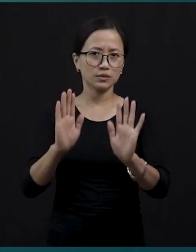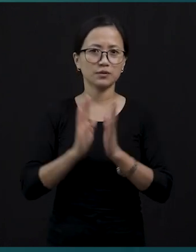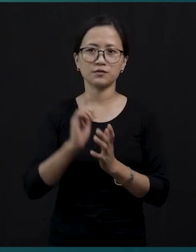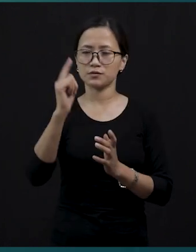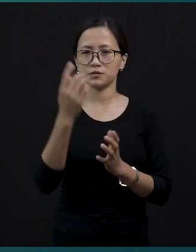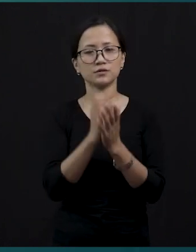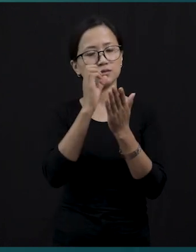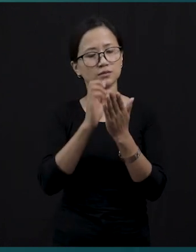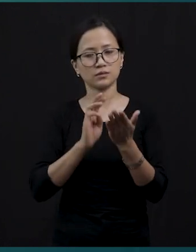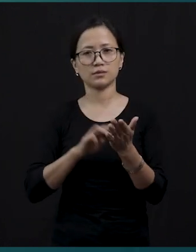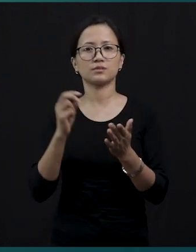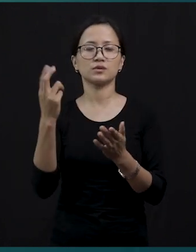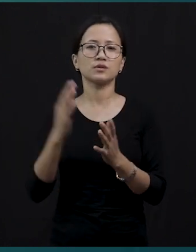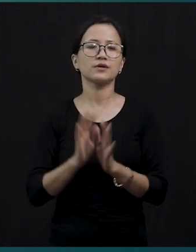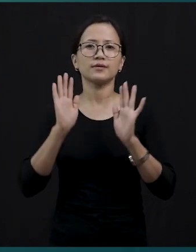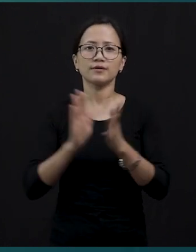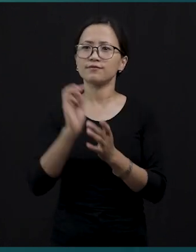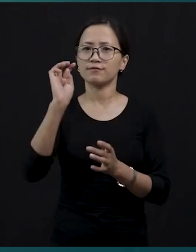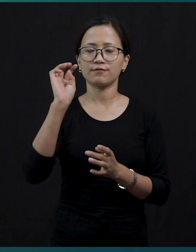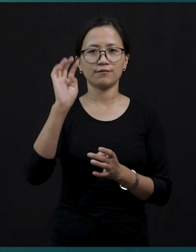first number here, it is